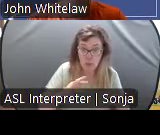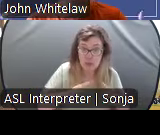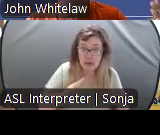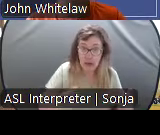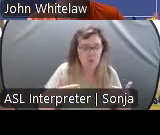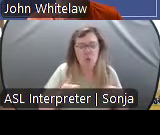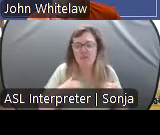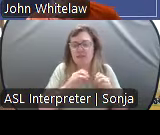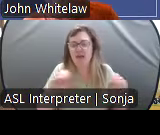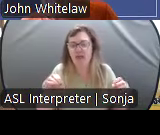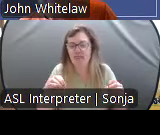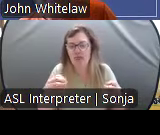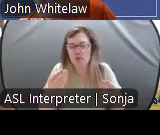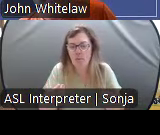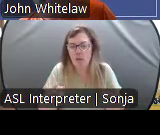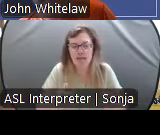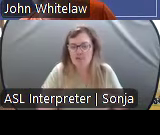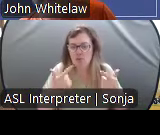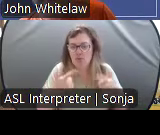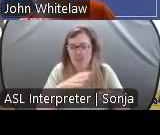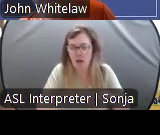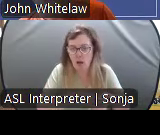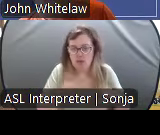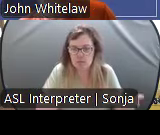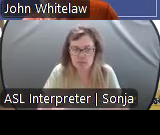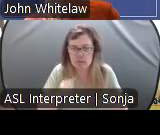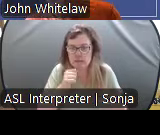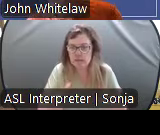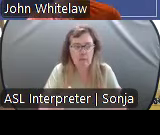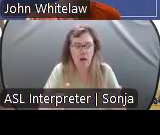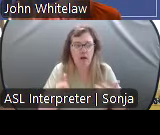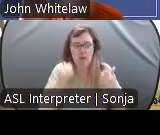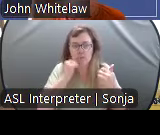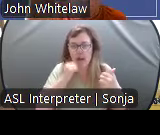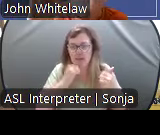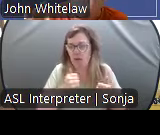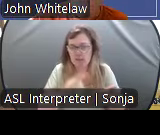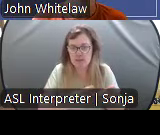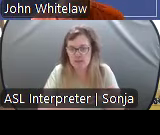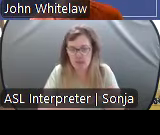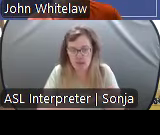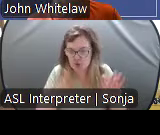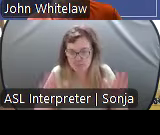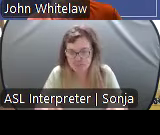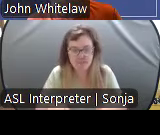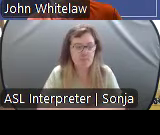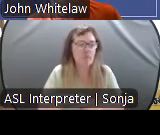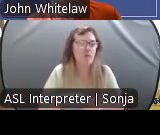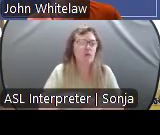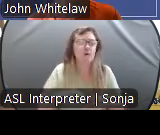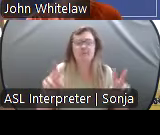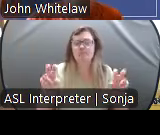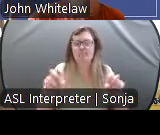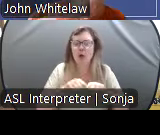an actual practical discussion to be able to have. When is the break even point, you might ask,